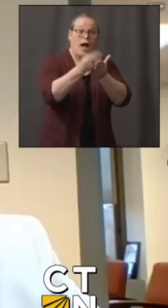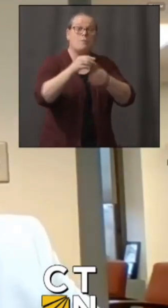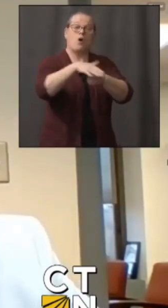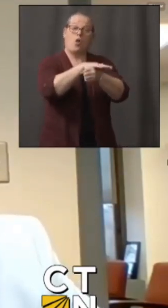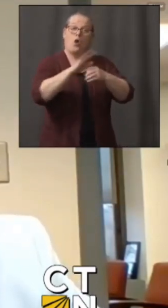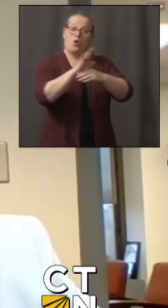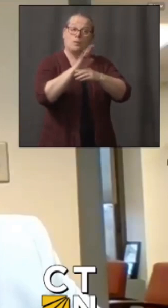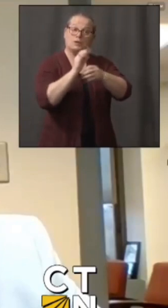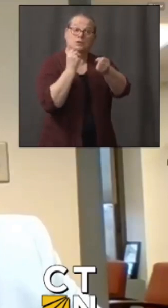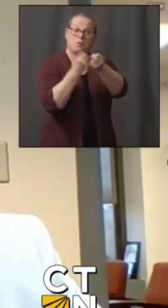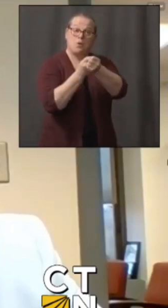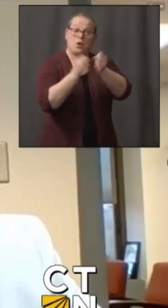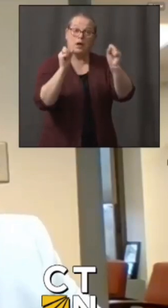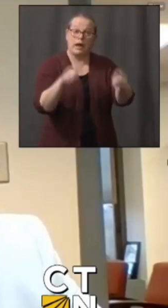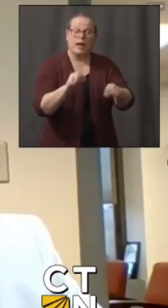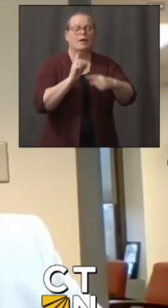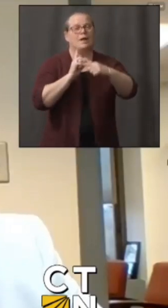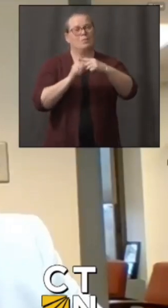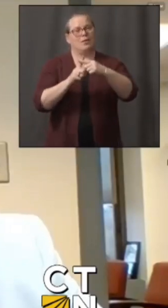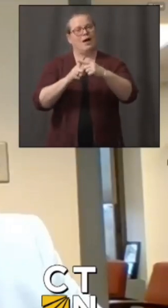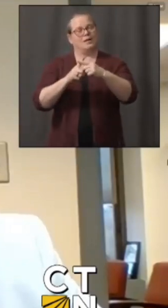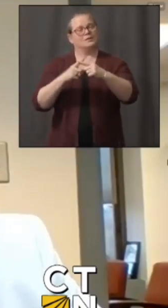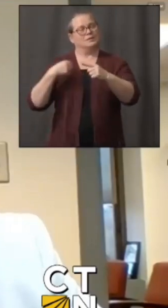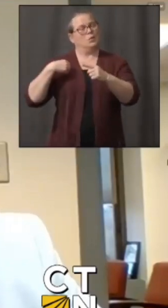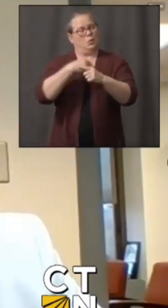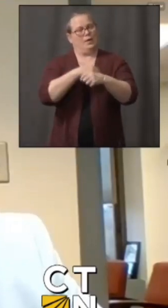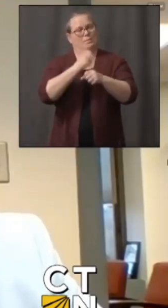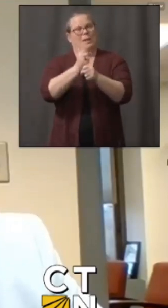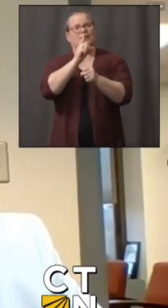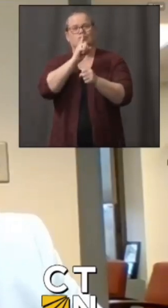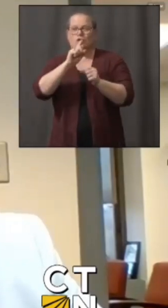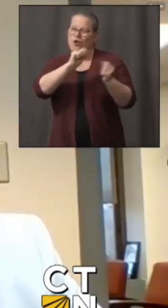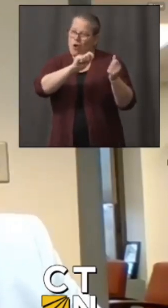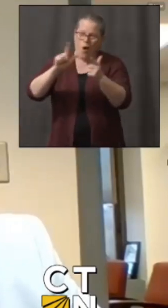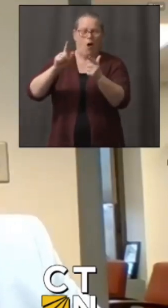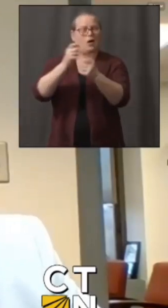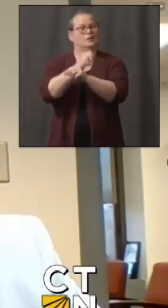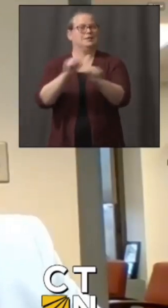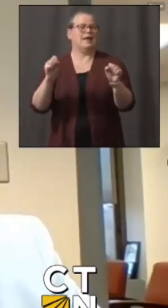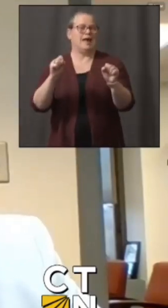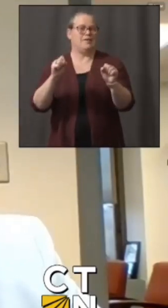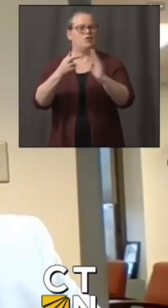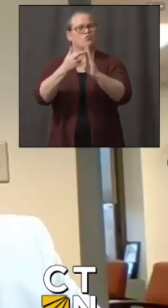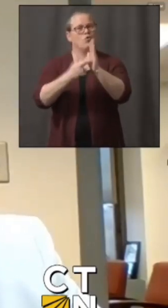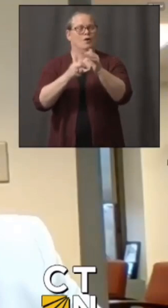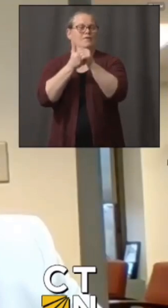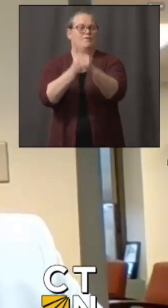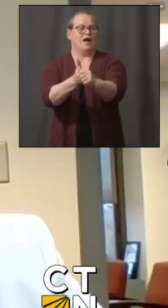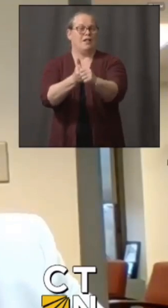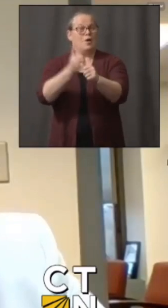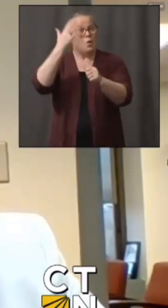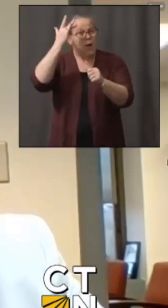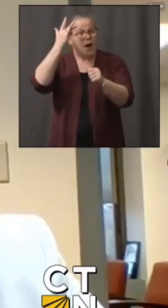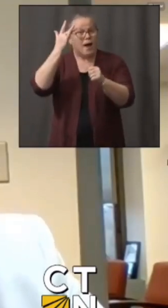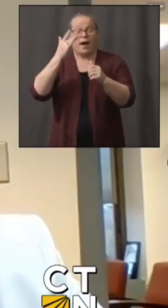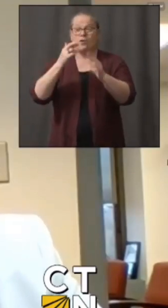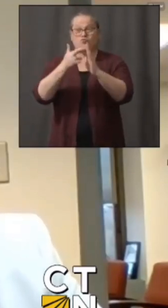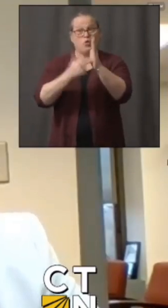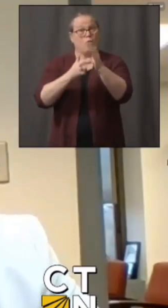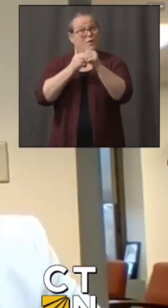but also giving us the tools that we need to ensure that everybody is playing by the rules, because that's the only way that all of this succeeds.